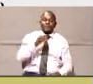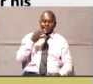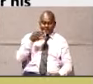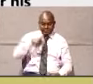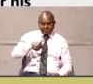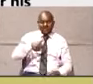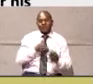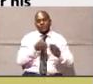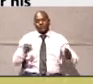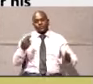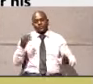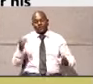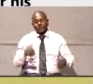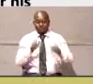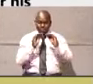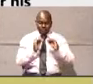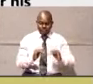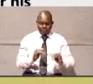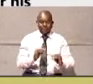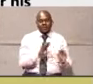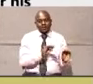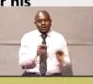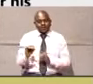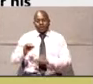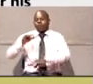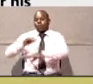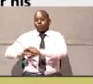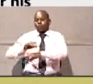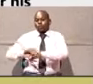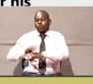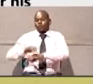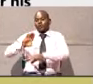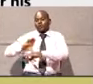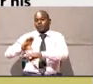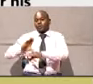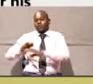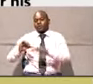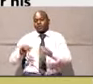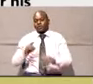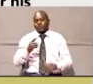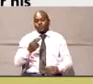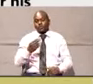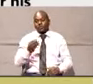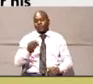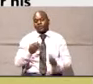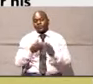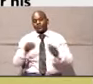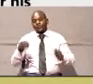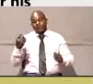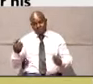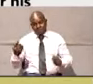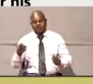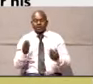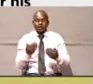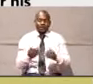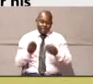2000. In 1999, he was then transferred to Mukono Cathedral as vicar in 2000 to 2001. And here he was